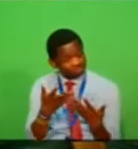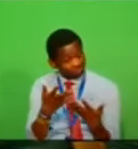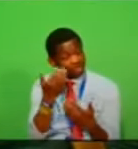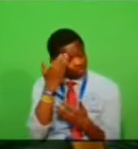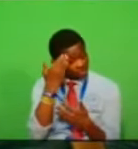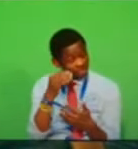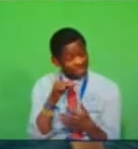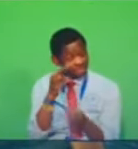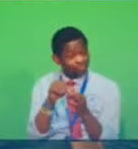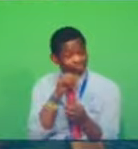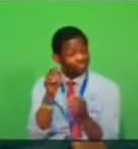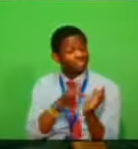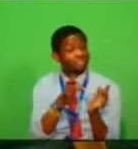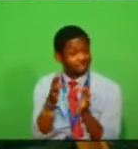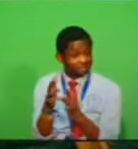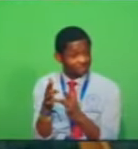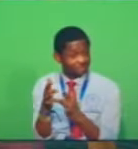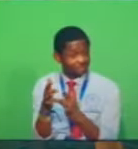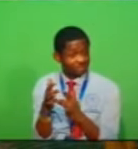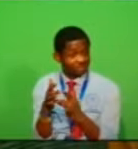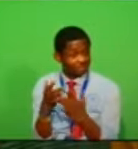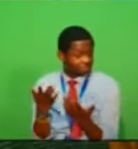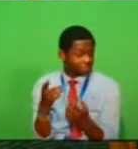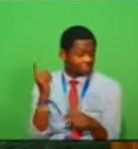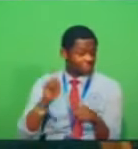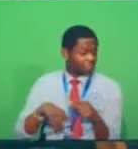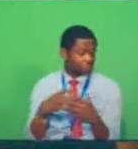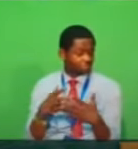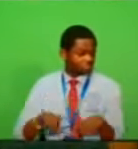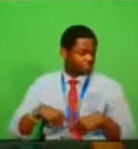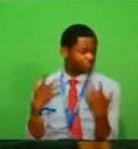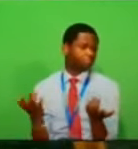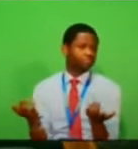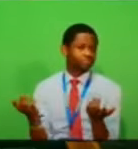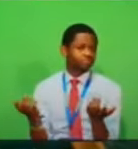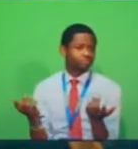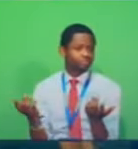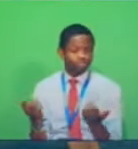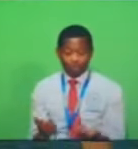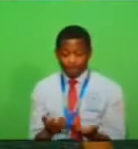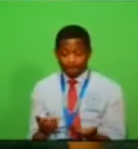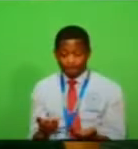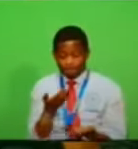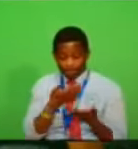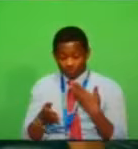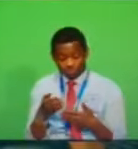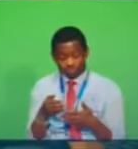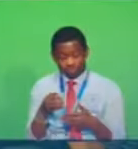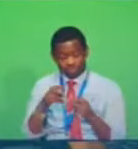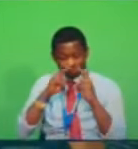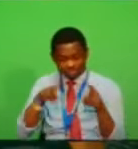been Jesus, I couldn't have been alive as a day. Born in the village, came to the